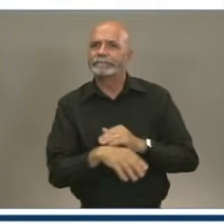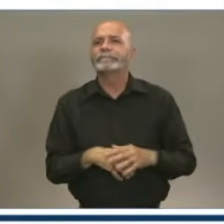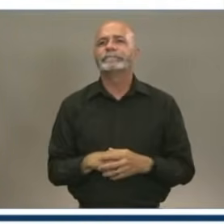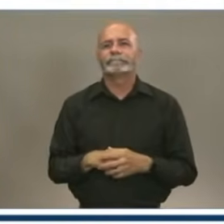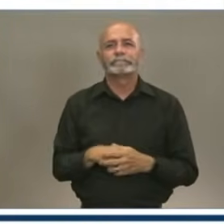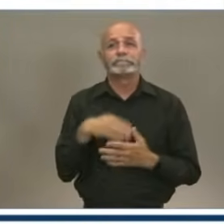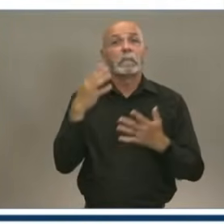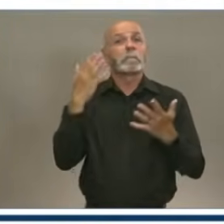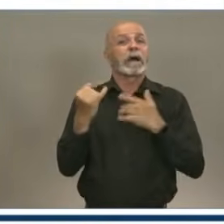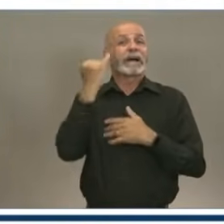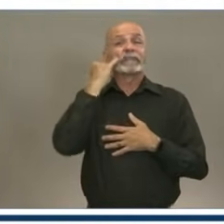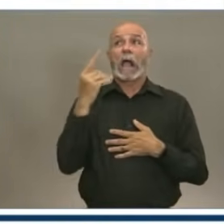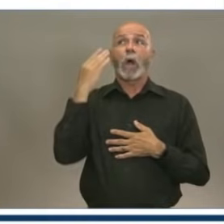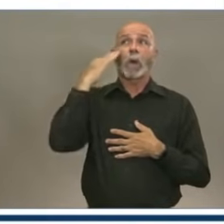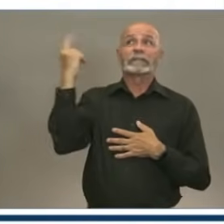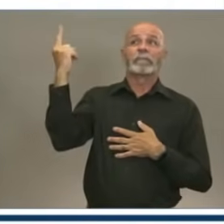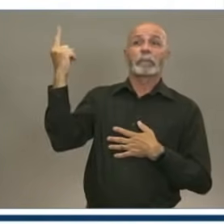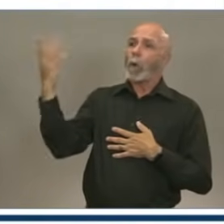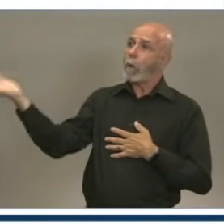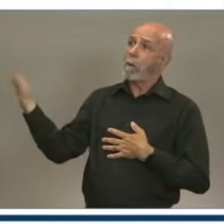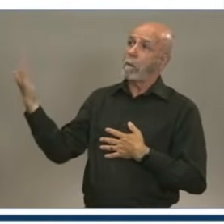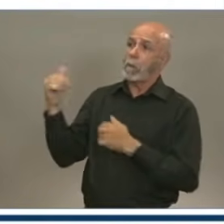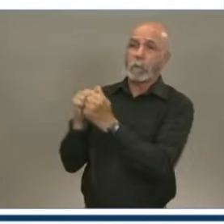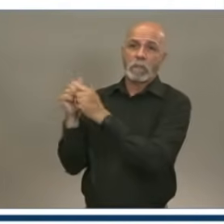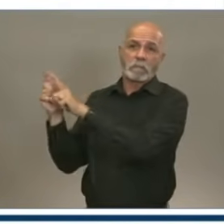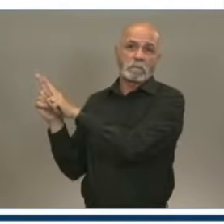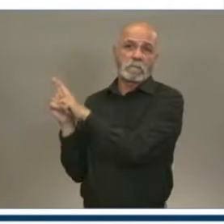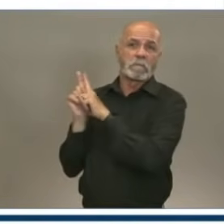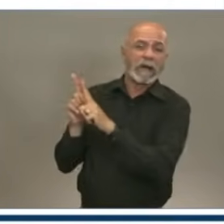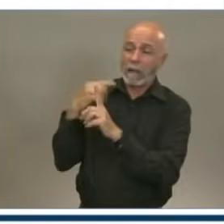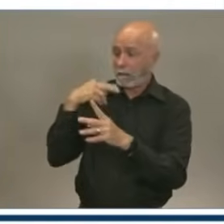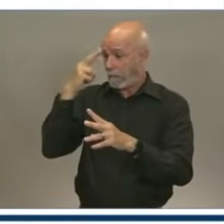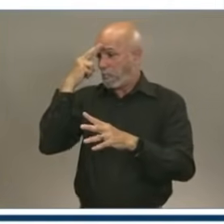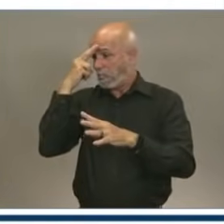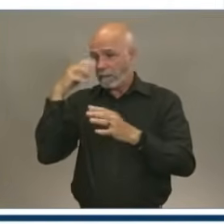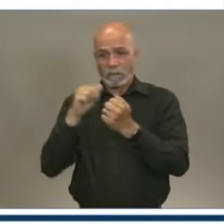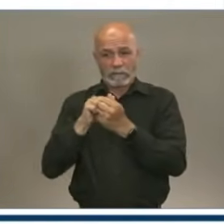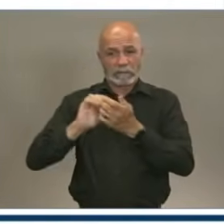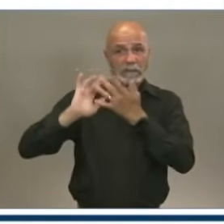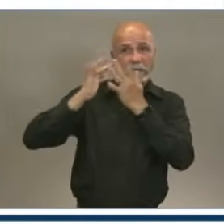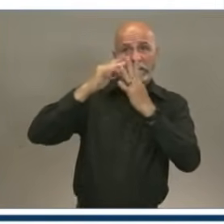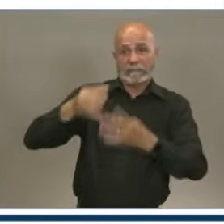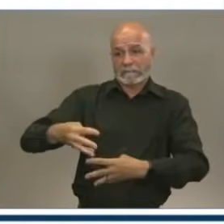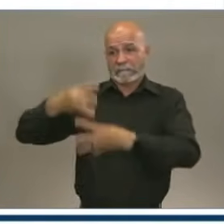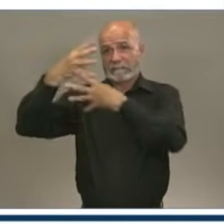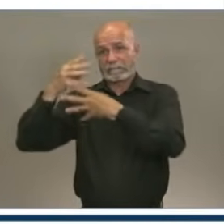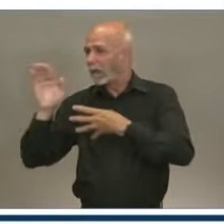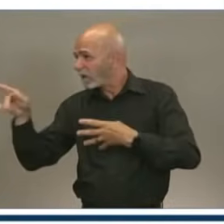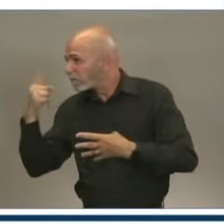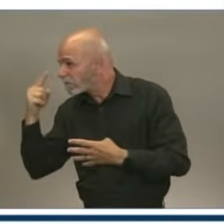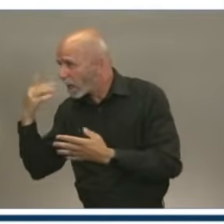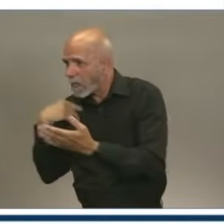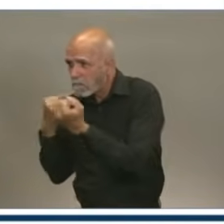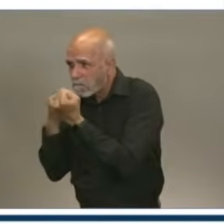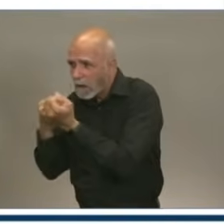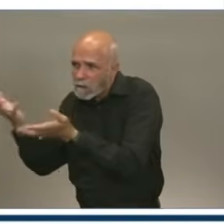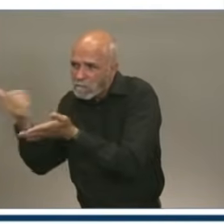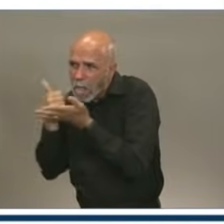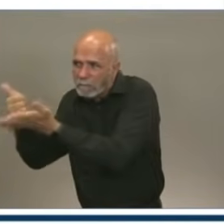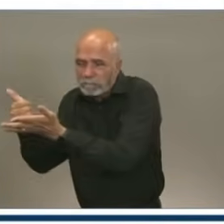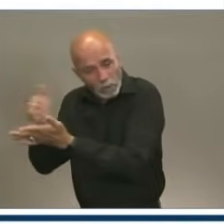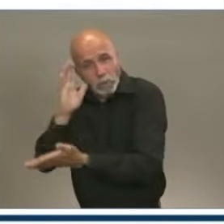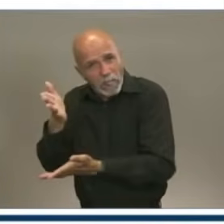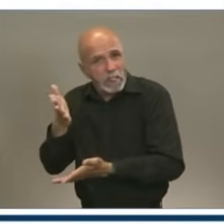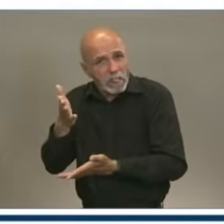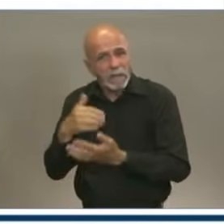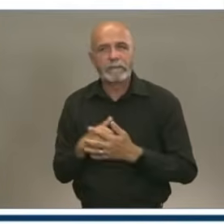is waiting but may need help, talk to them and find out how you can help them. Living normally with COVID-19